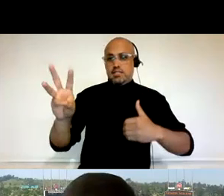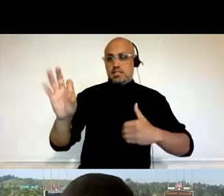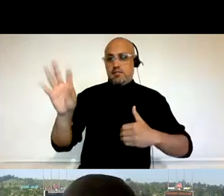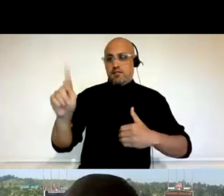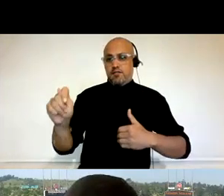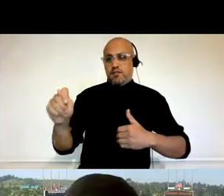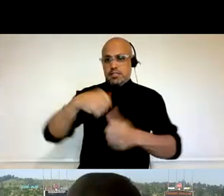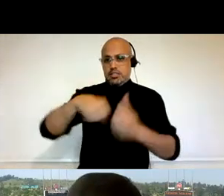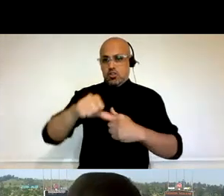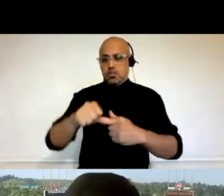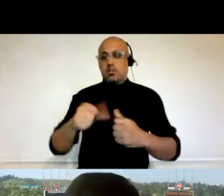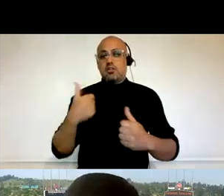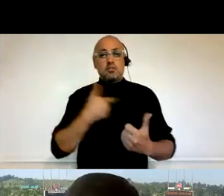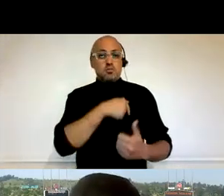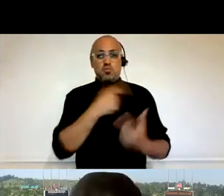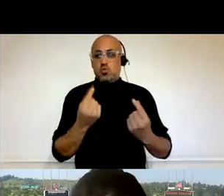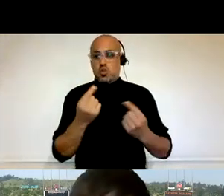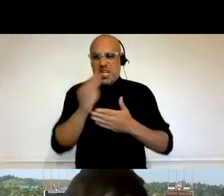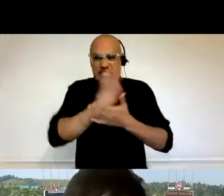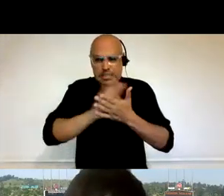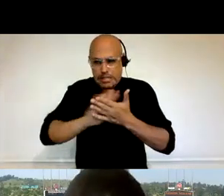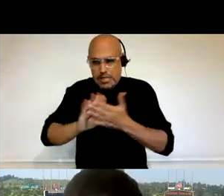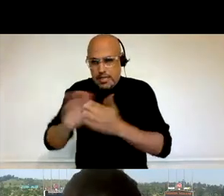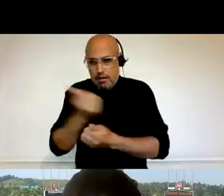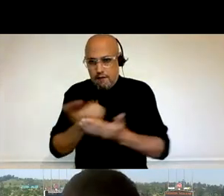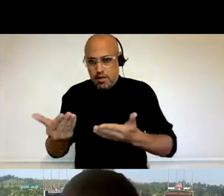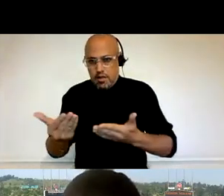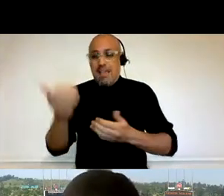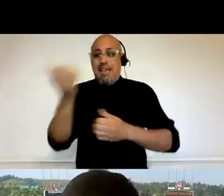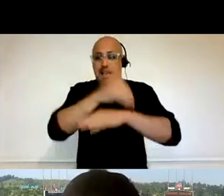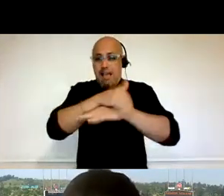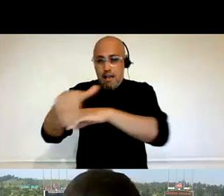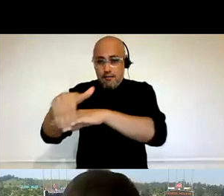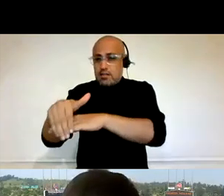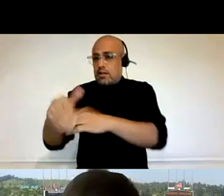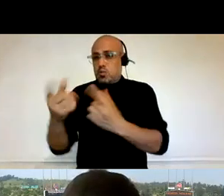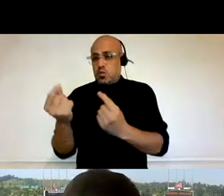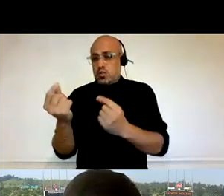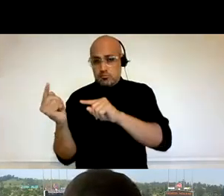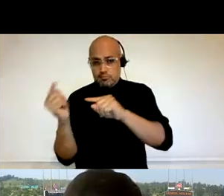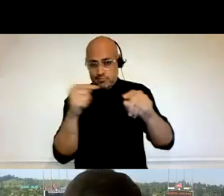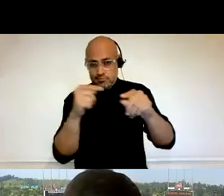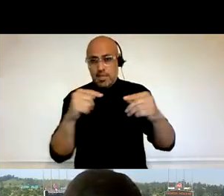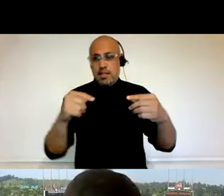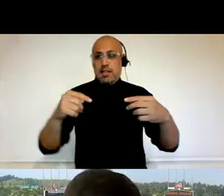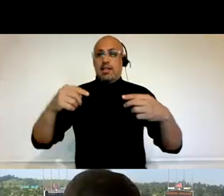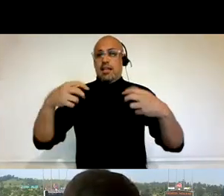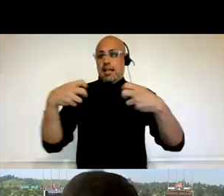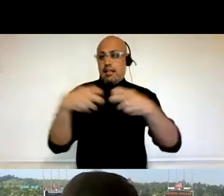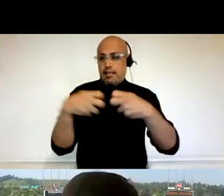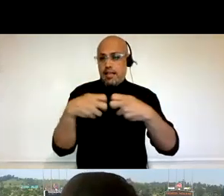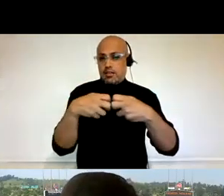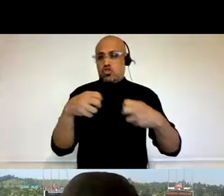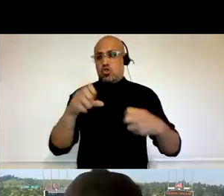going to clean everything. Every night, we're going to go in and do an electrostatic cleaning. We've